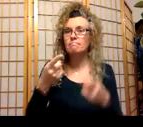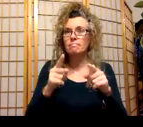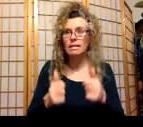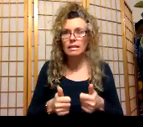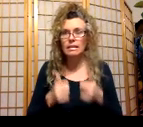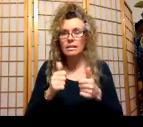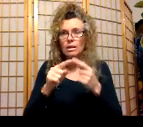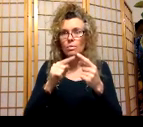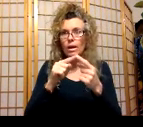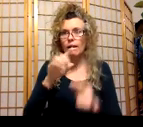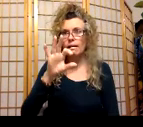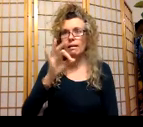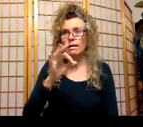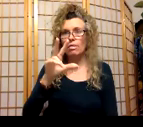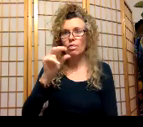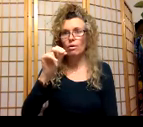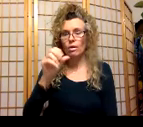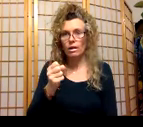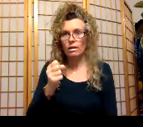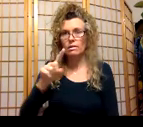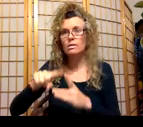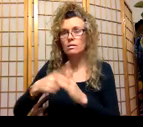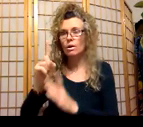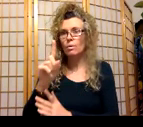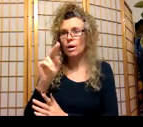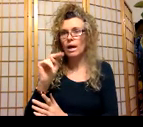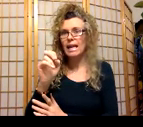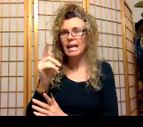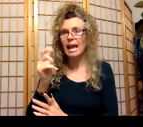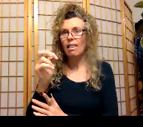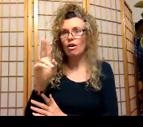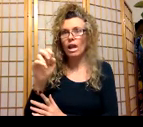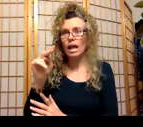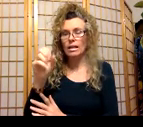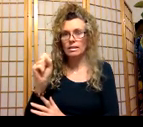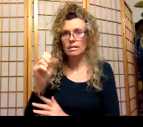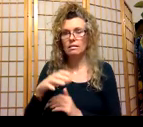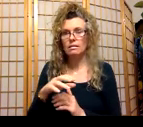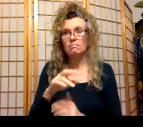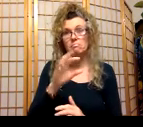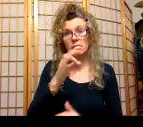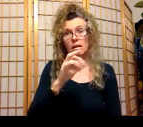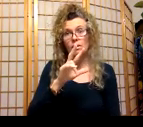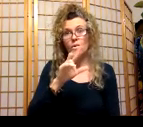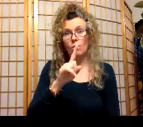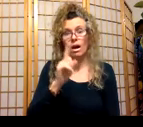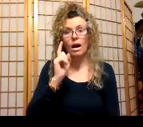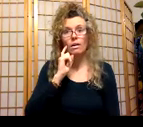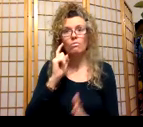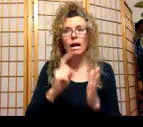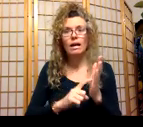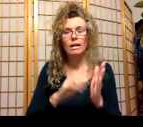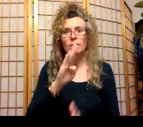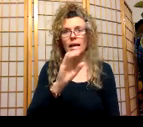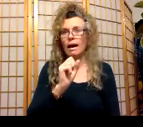in 1930, originating from the Netherlands. And already in 1931 was BIS recognized worldwide